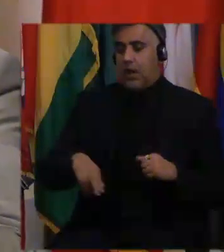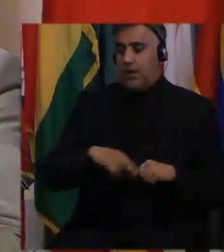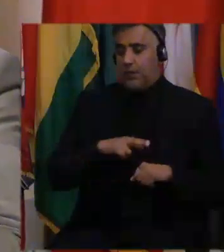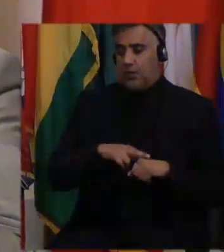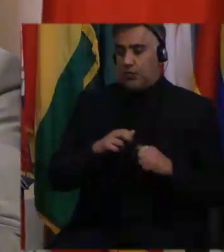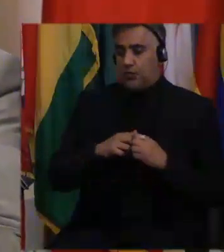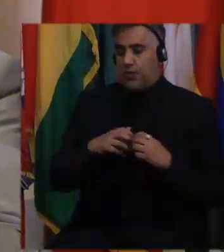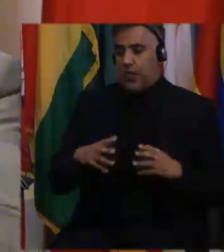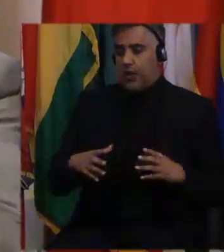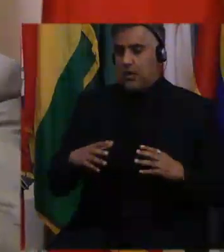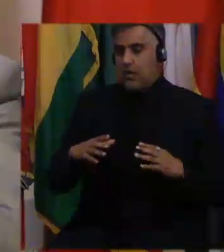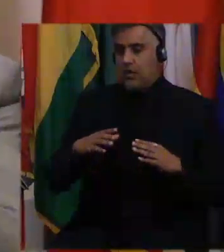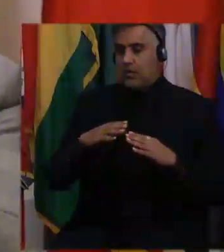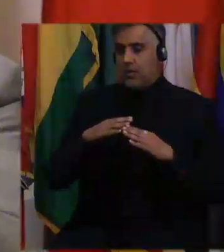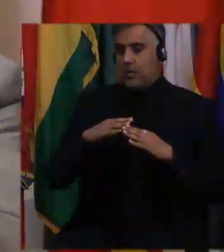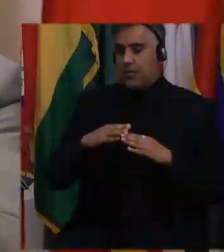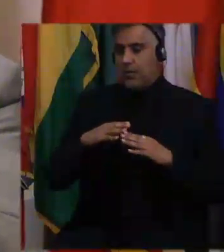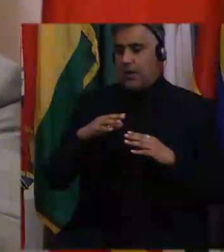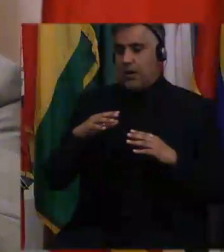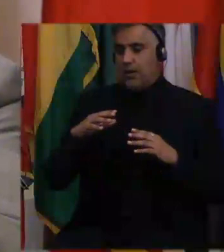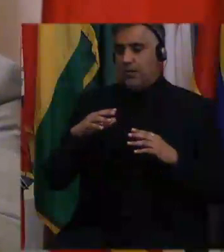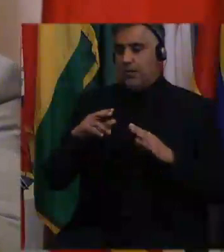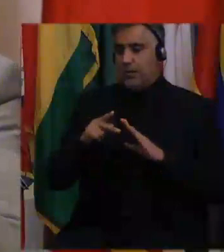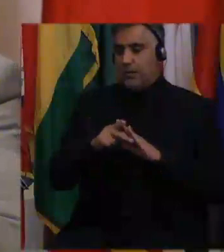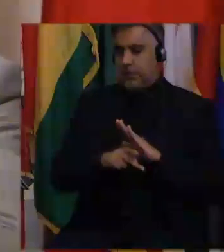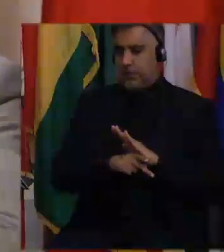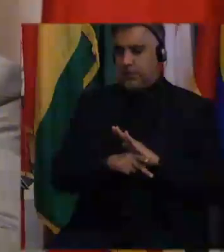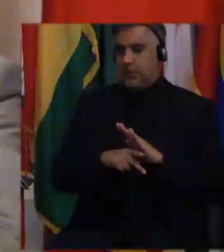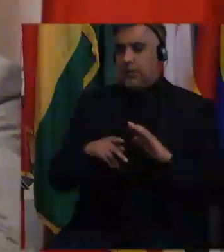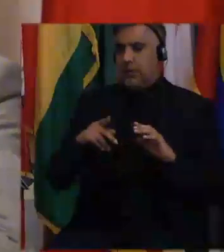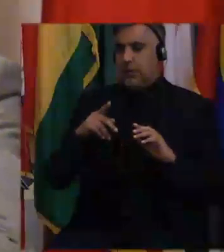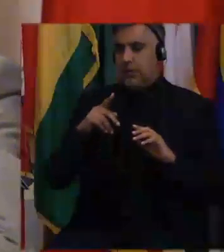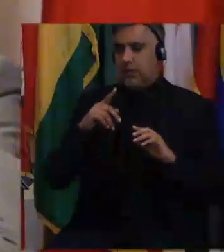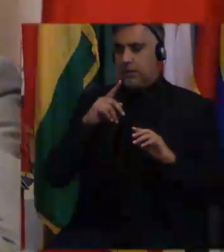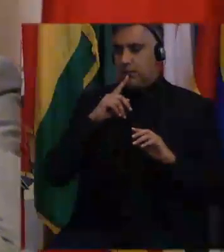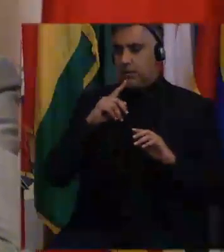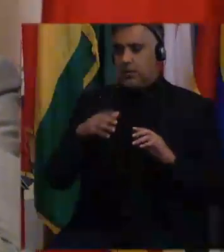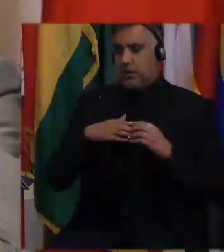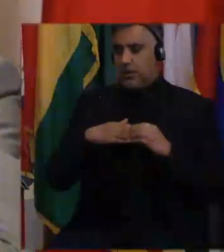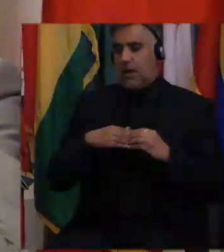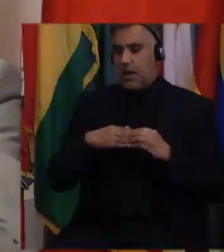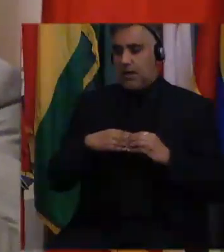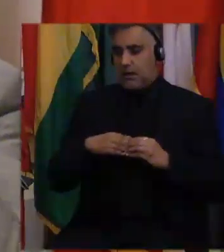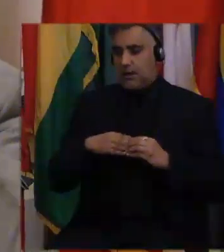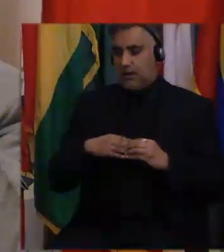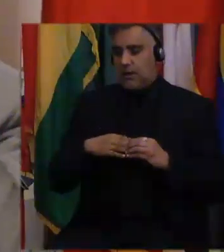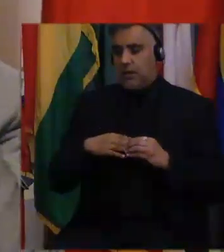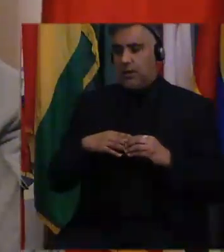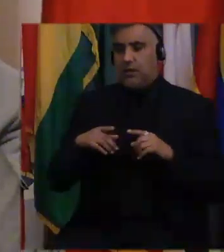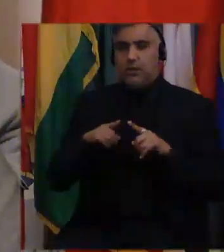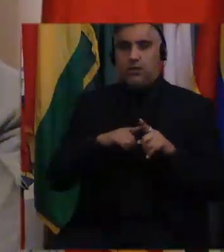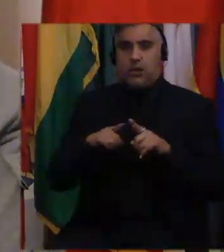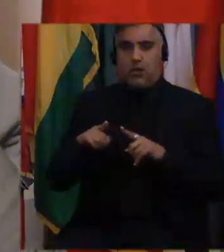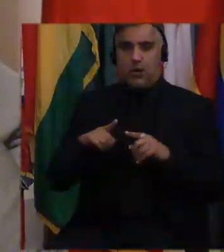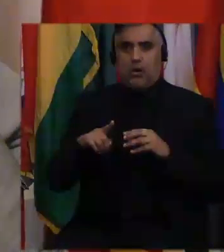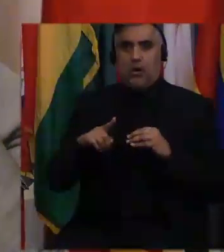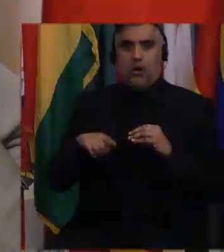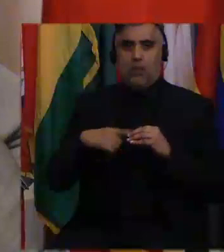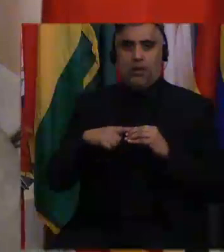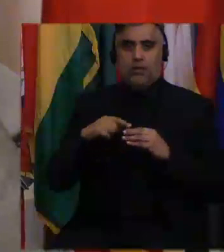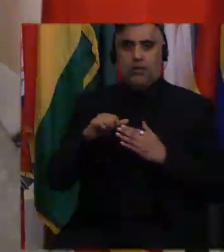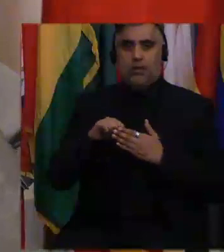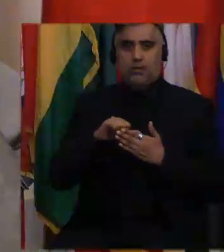serán nuestros orientadores para la búsqueda de una agenda máxima cuando posible. Paula, thank